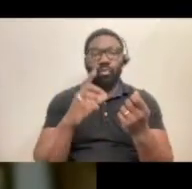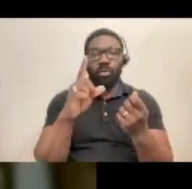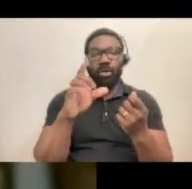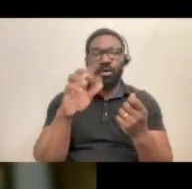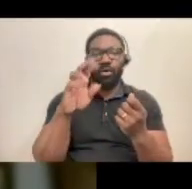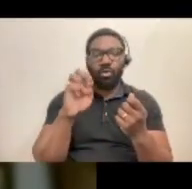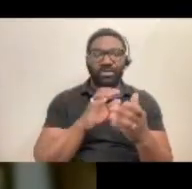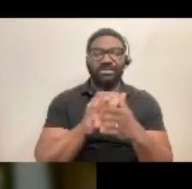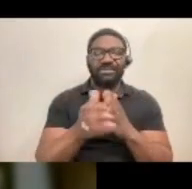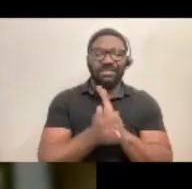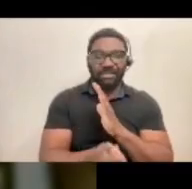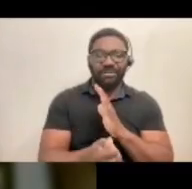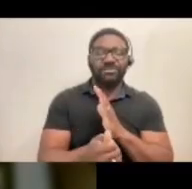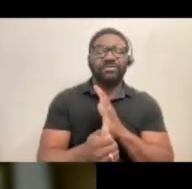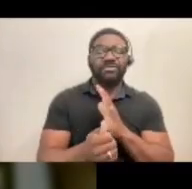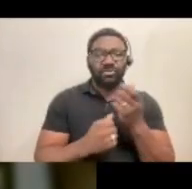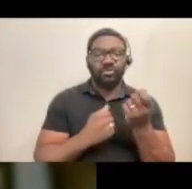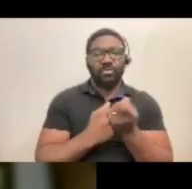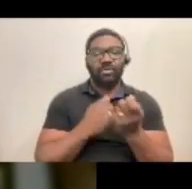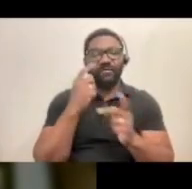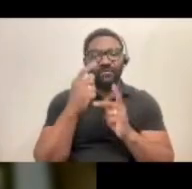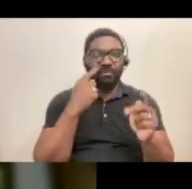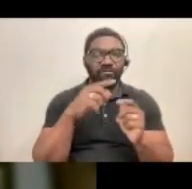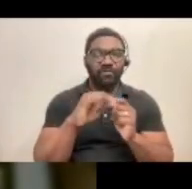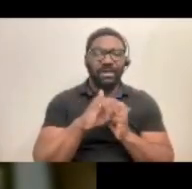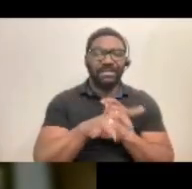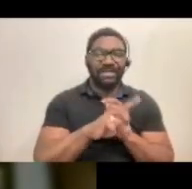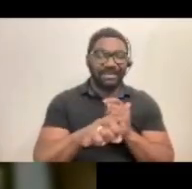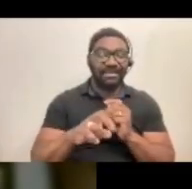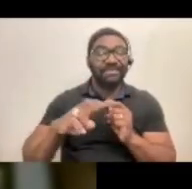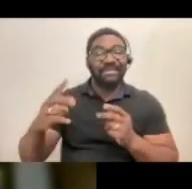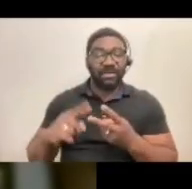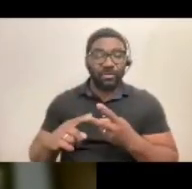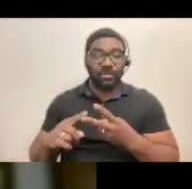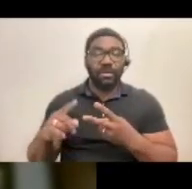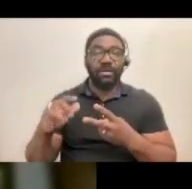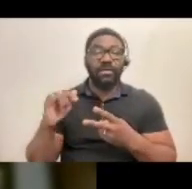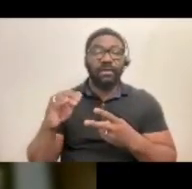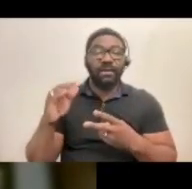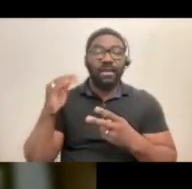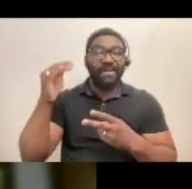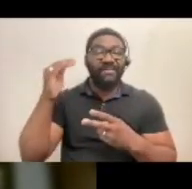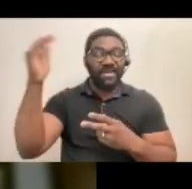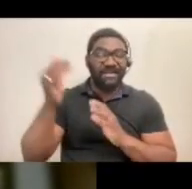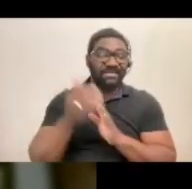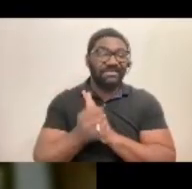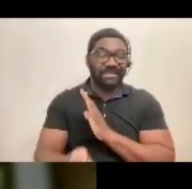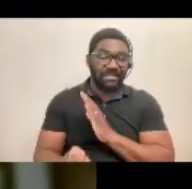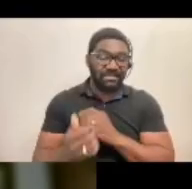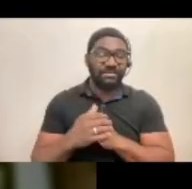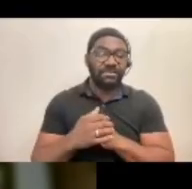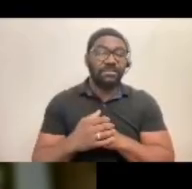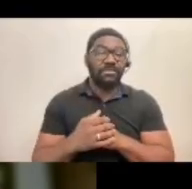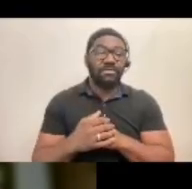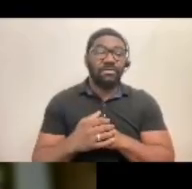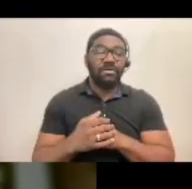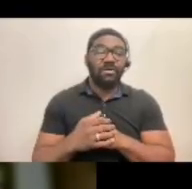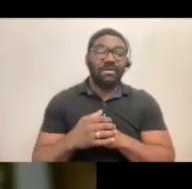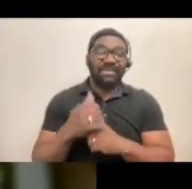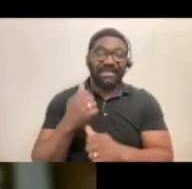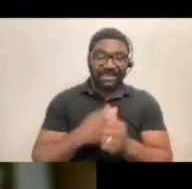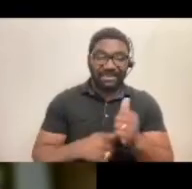for DSPs. Those are the titles. Each class is 48 hours in length, and based on